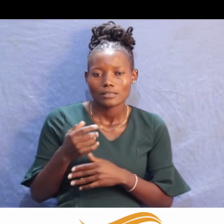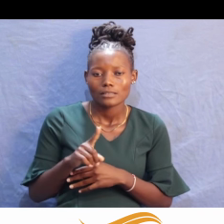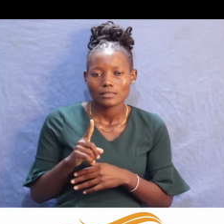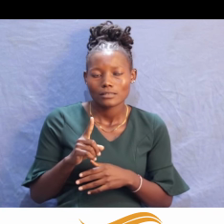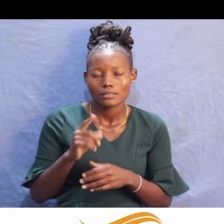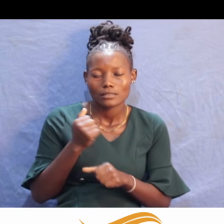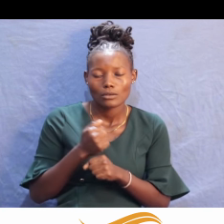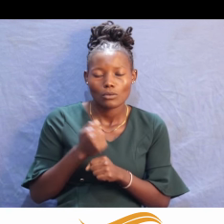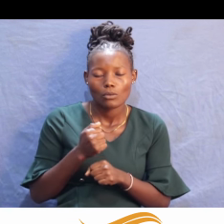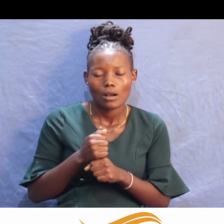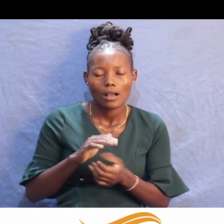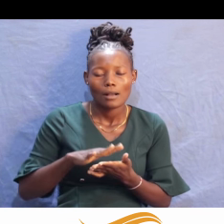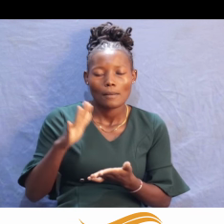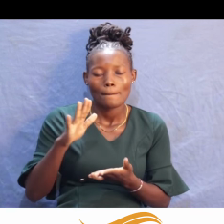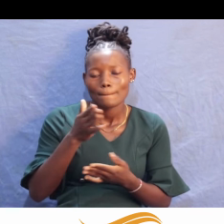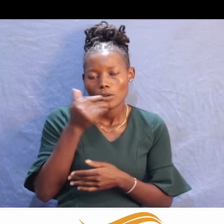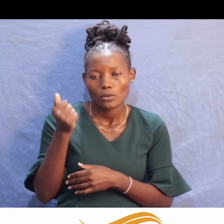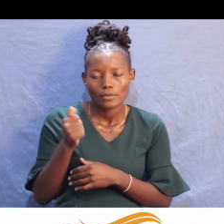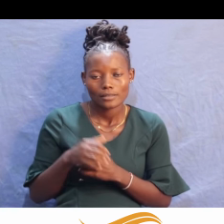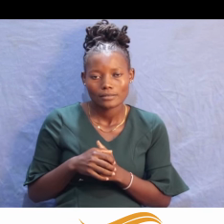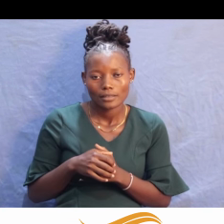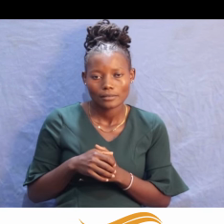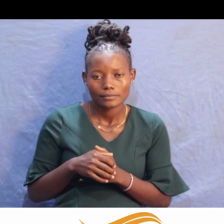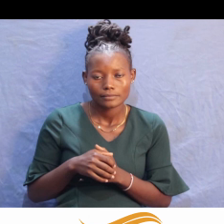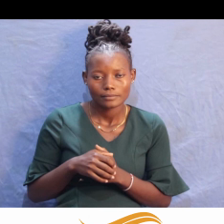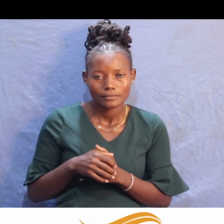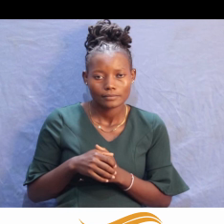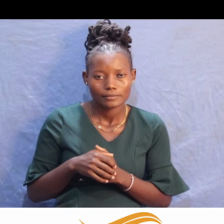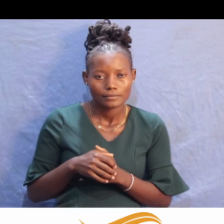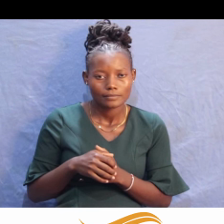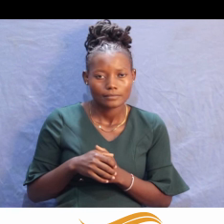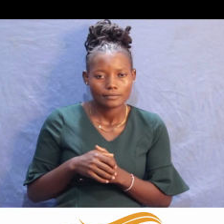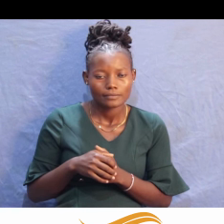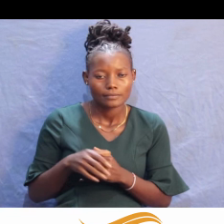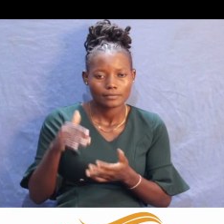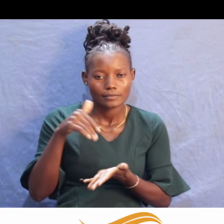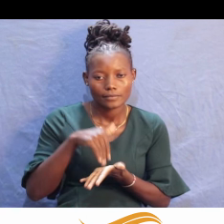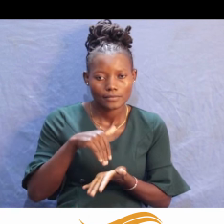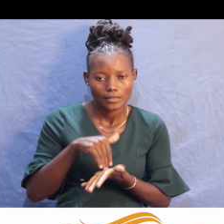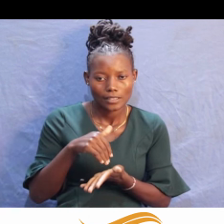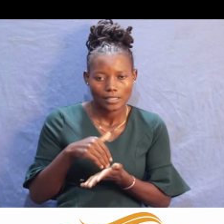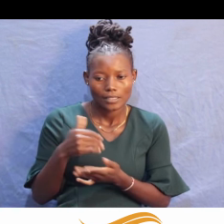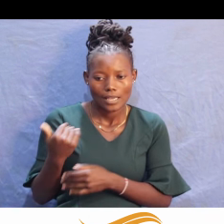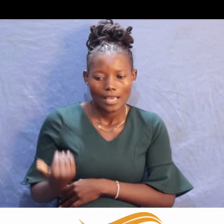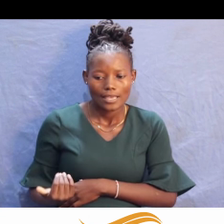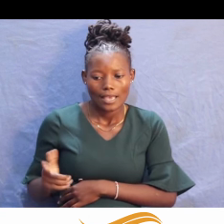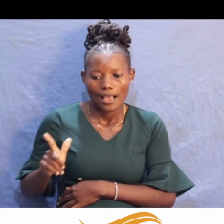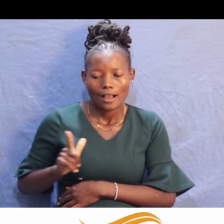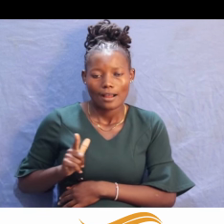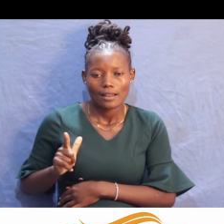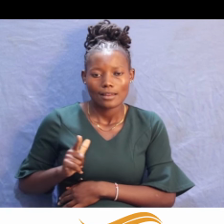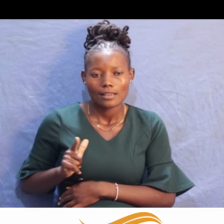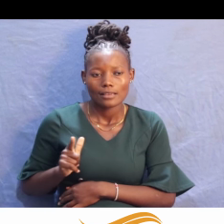work, to be more efficient. And here we go again. We've got this young lady here laying on the couch